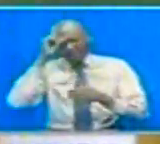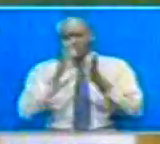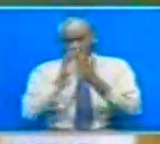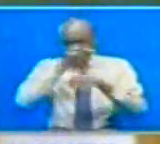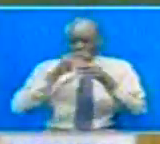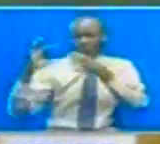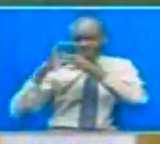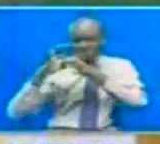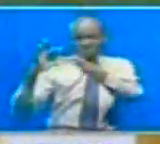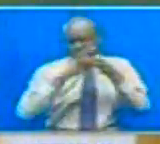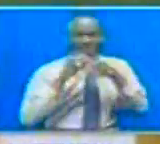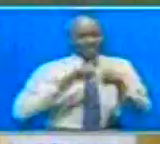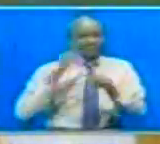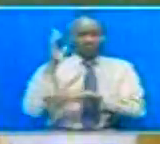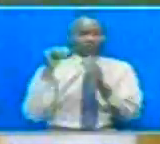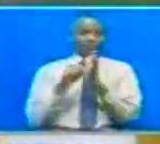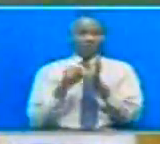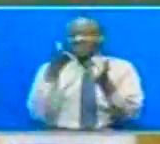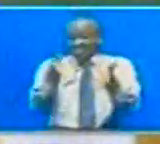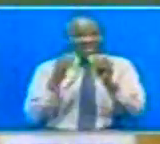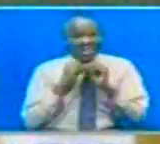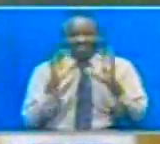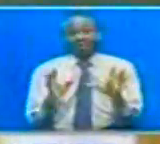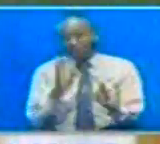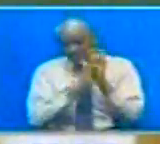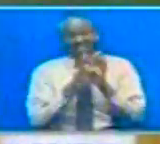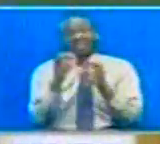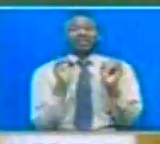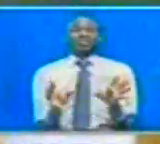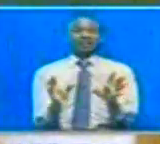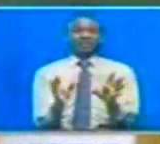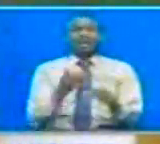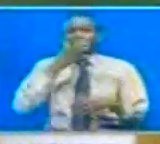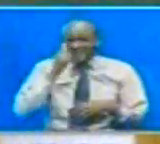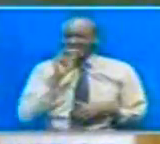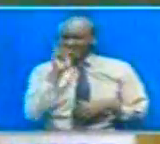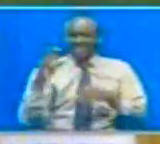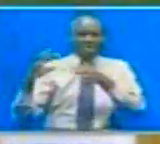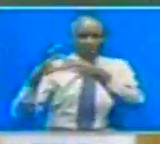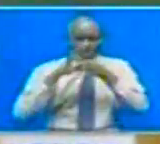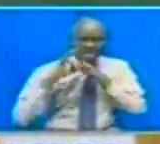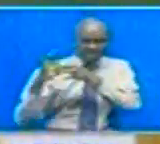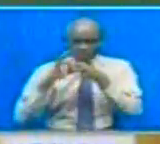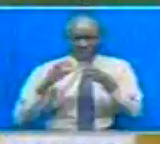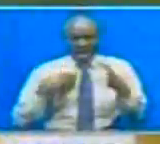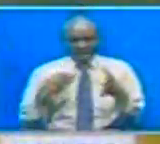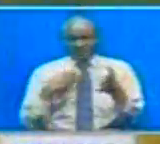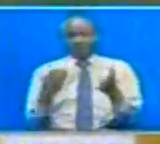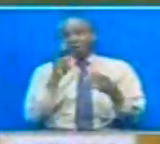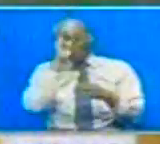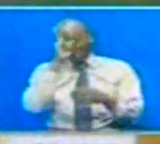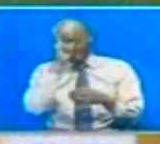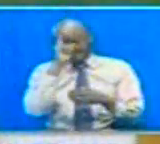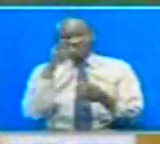government on matters of security. It's not in that bill. We should be seeing better coordination between the agencies within the police,